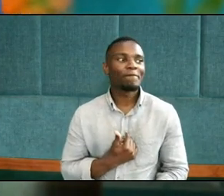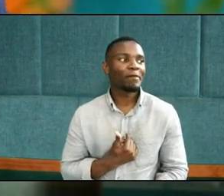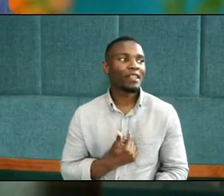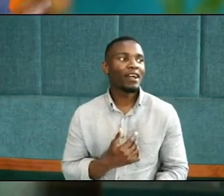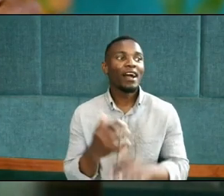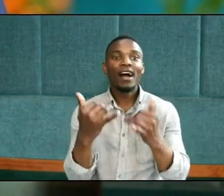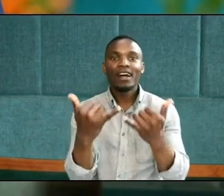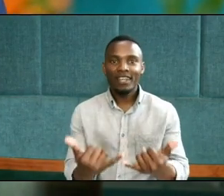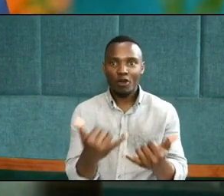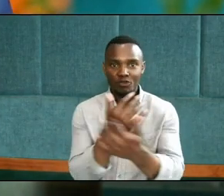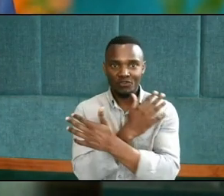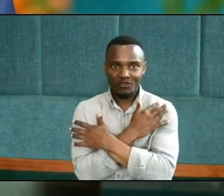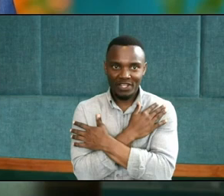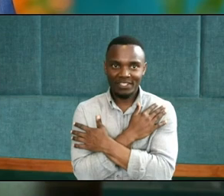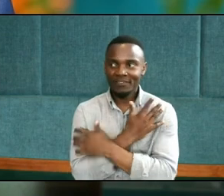Now, friends,